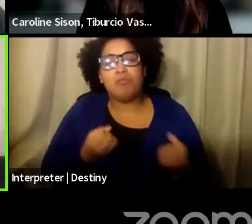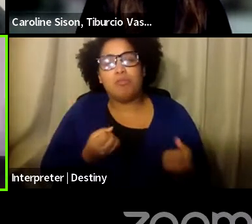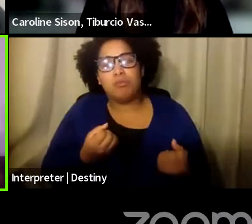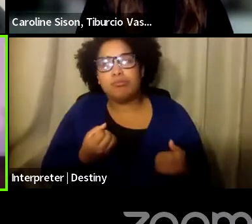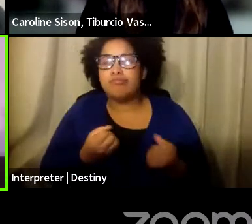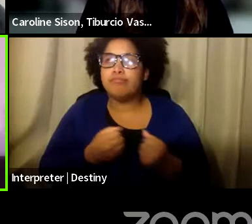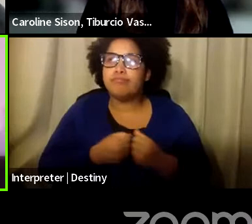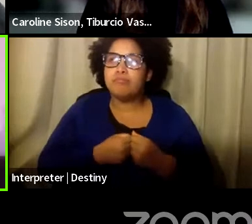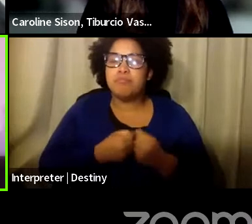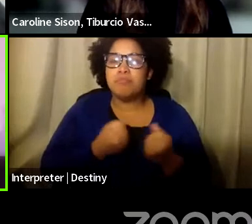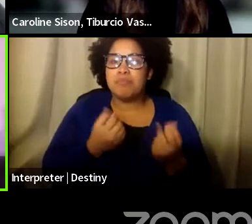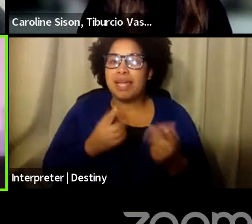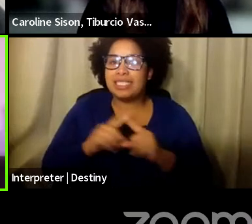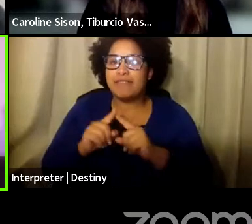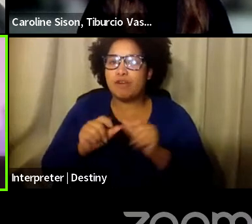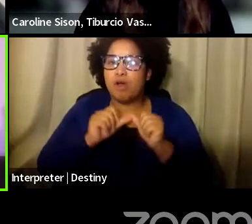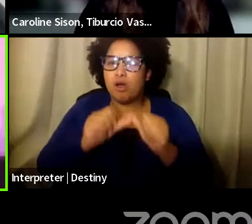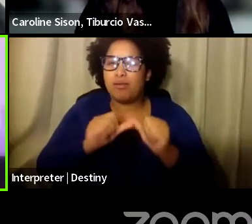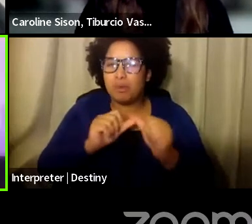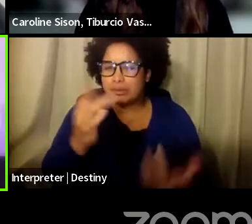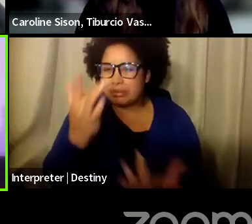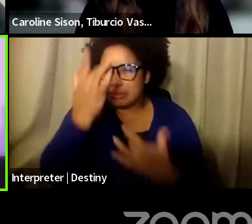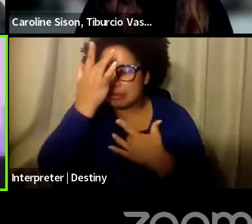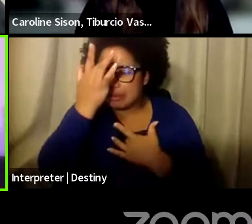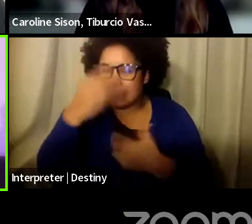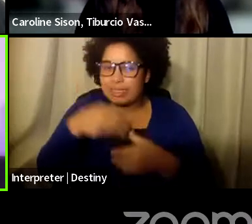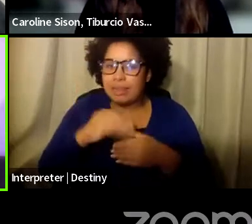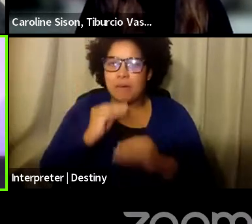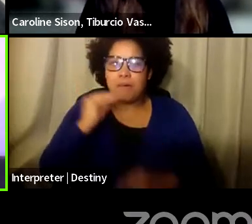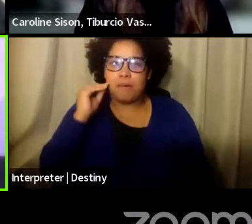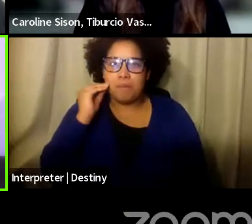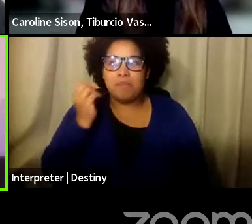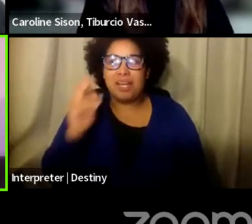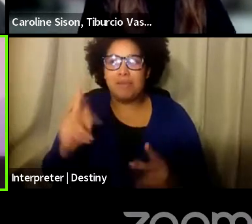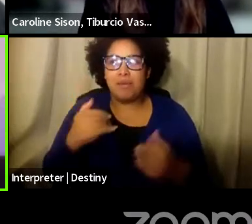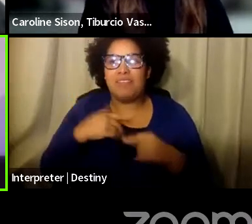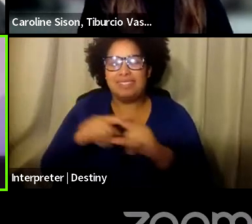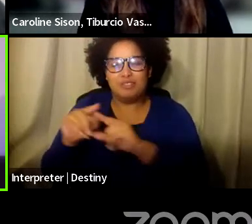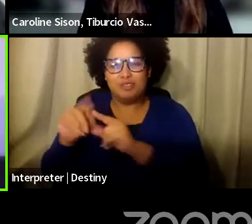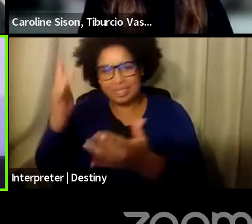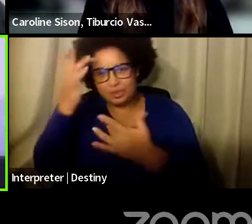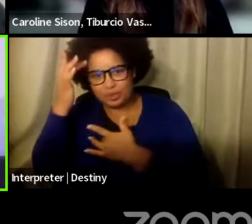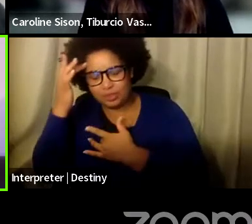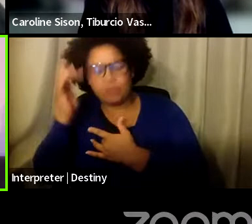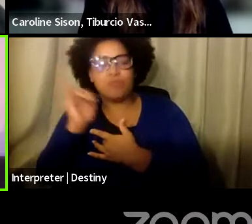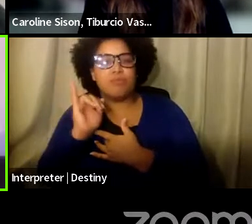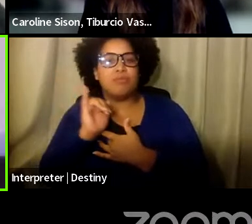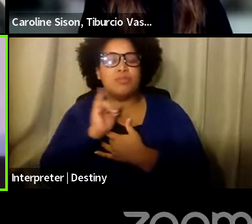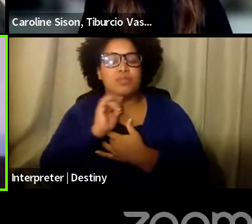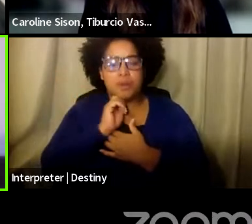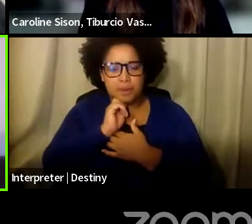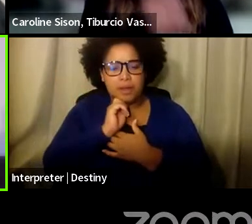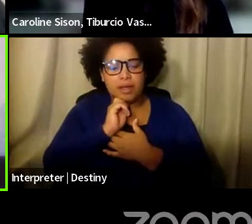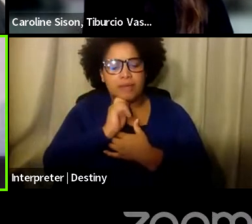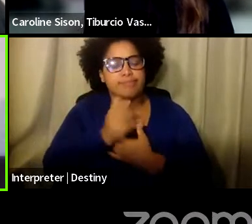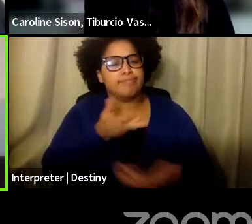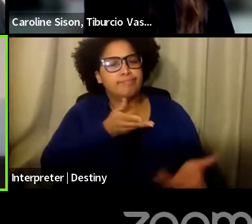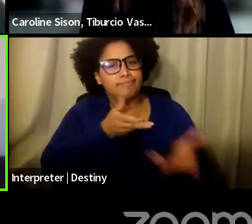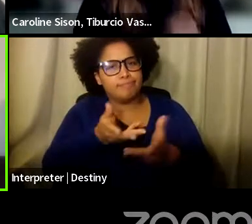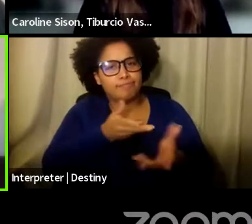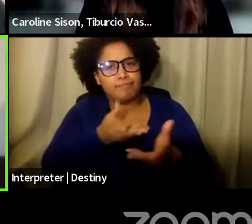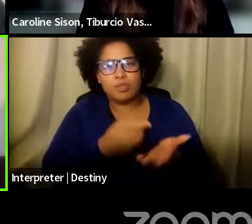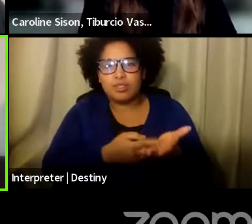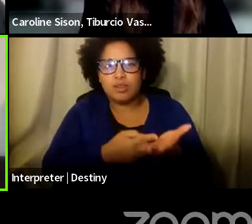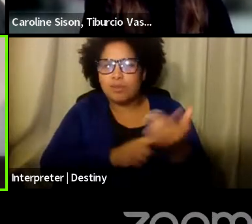multiple chronic diseases in the households that gives us an opportunity to engage them on